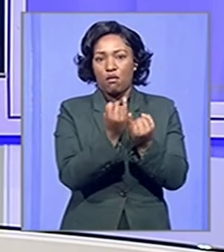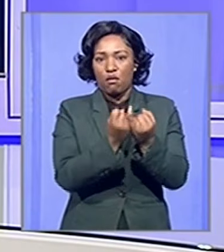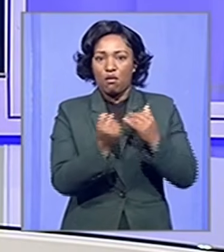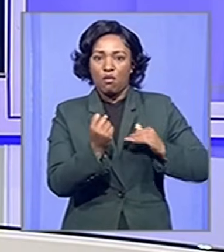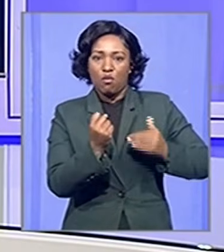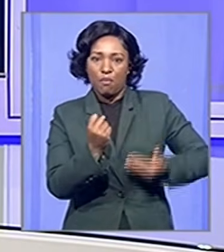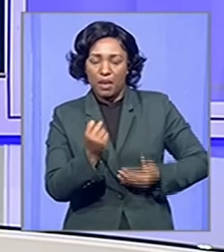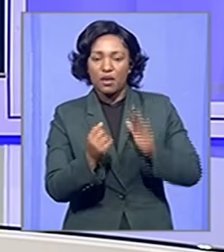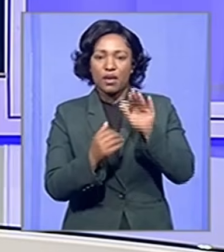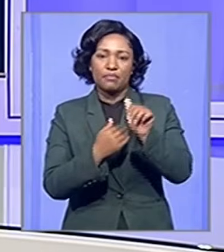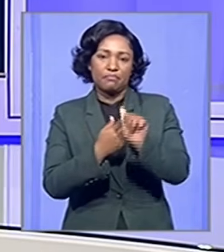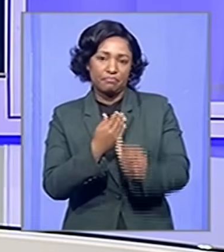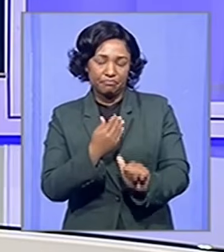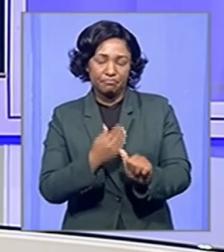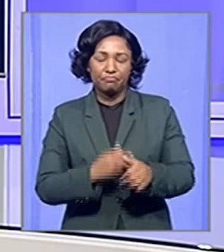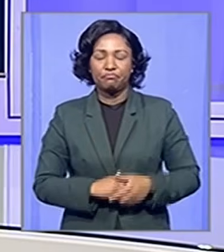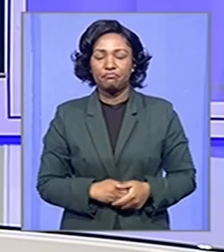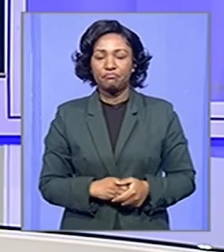Phato.